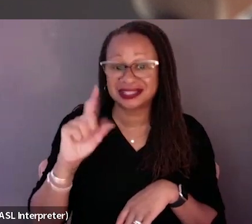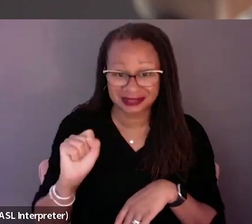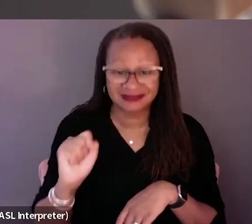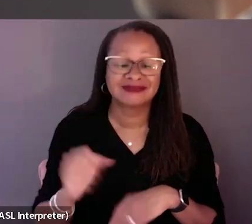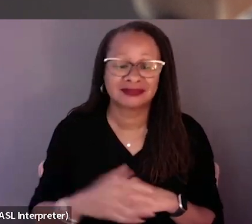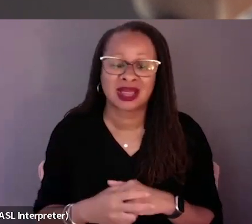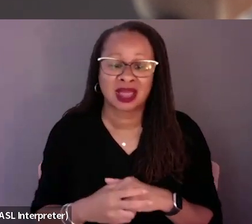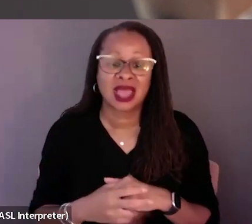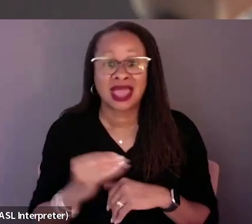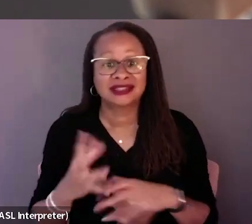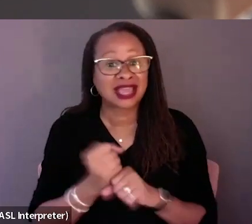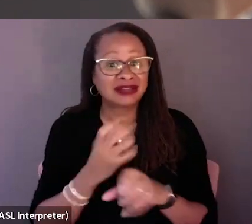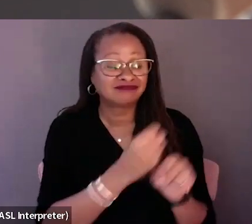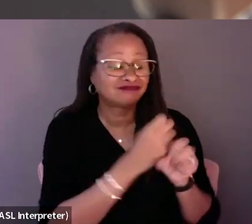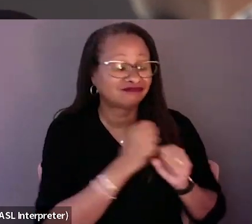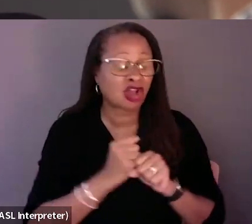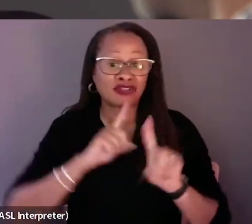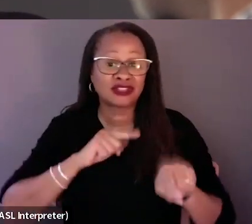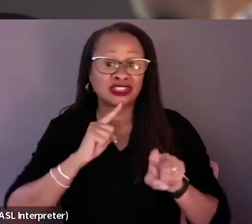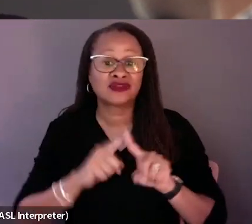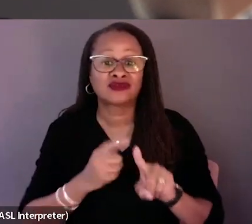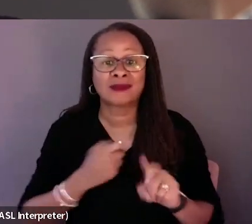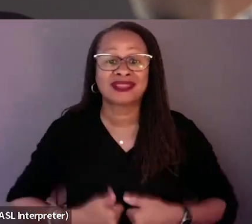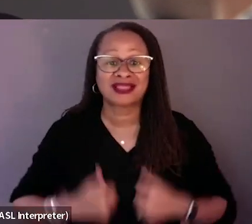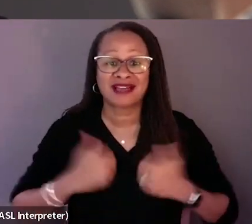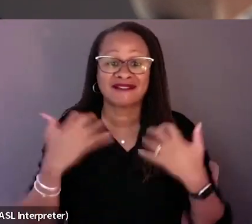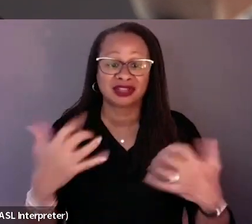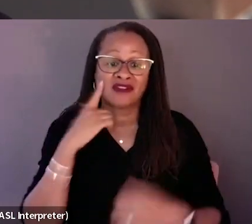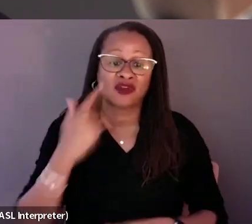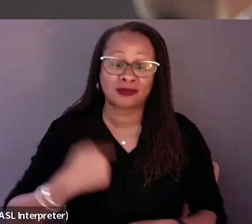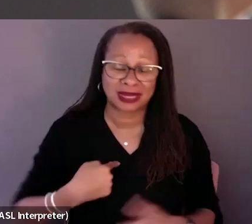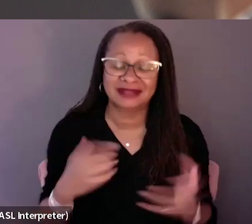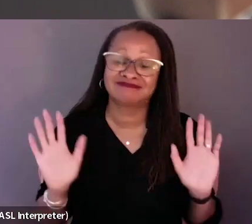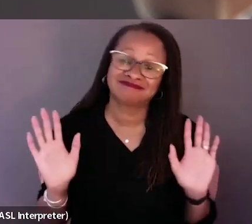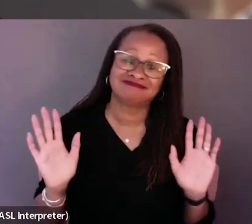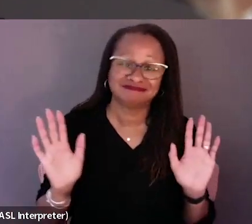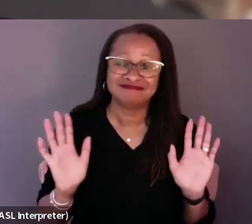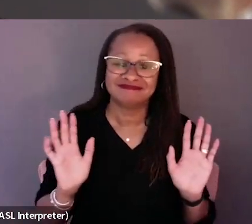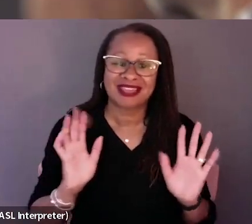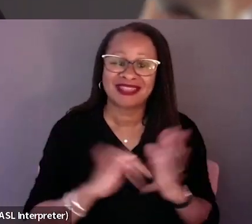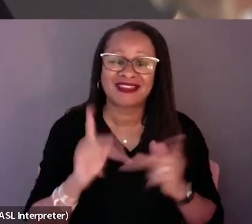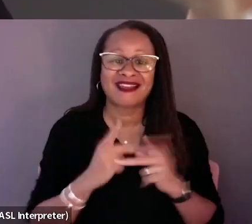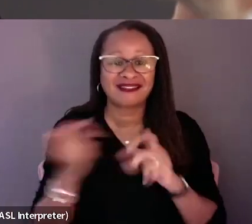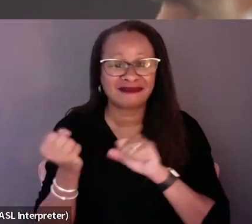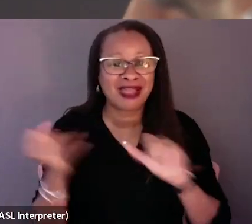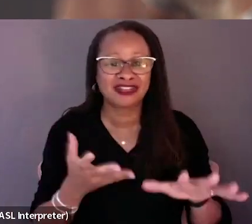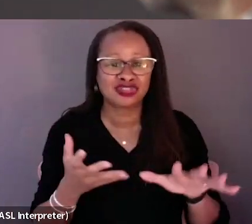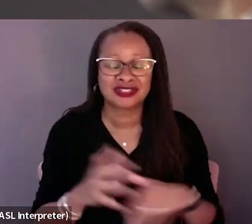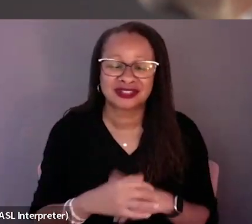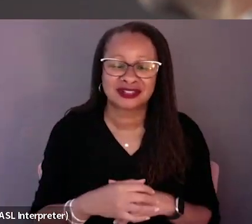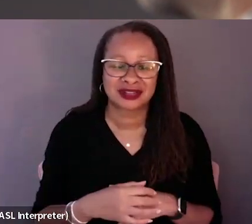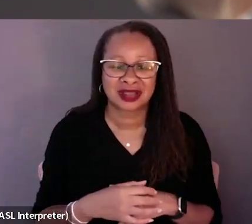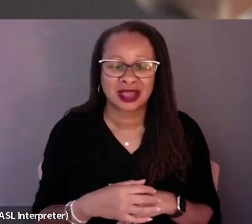the reaction of the live audience is for me that kind of magical as for